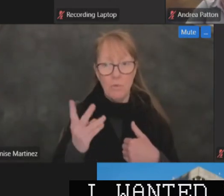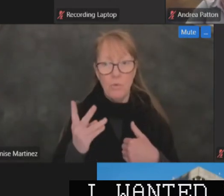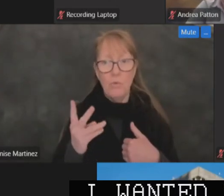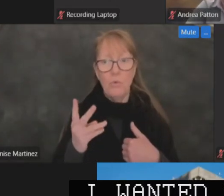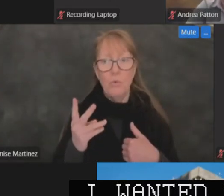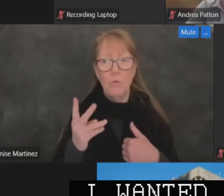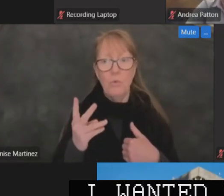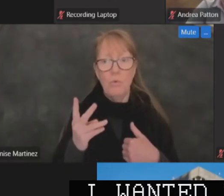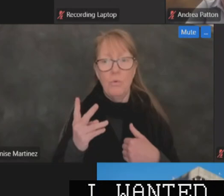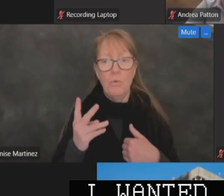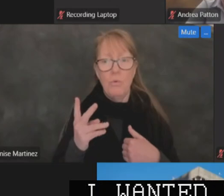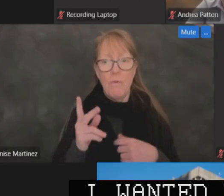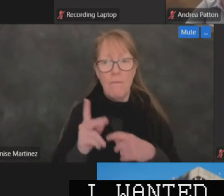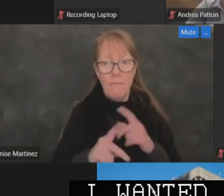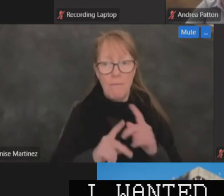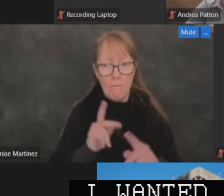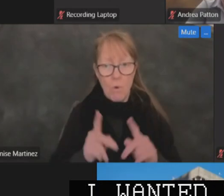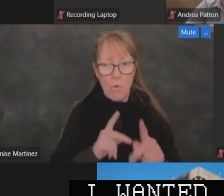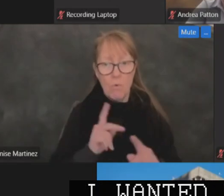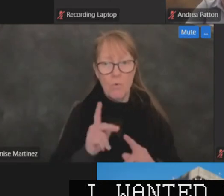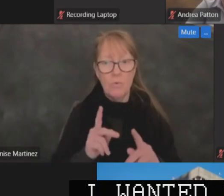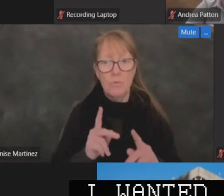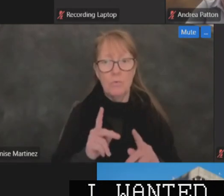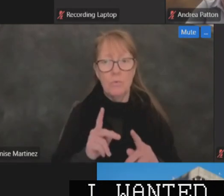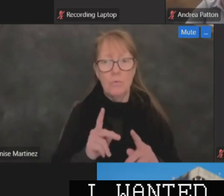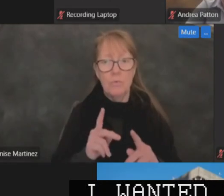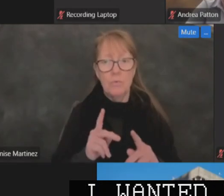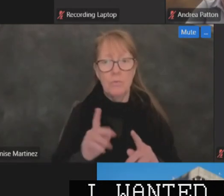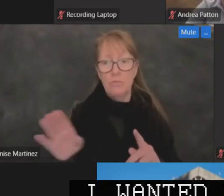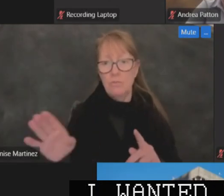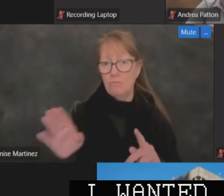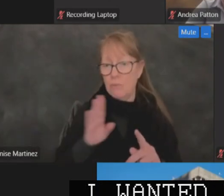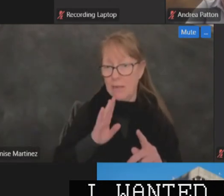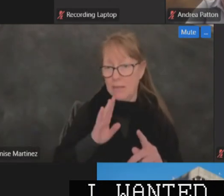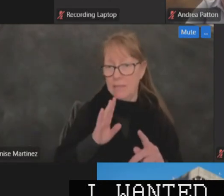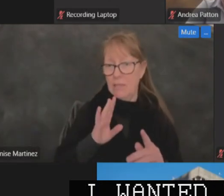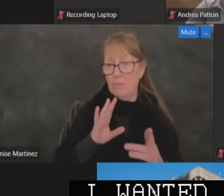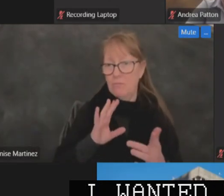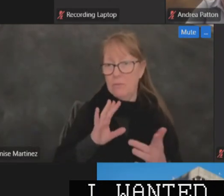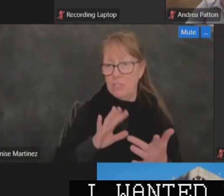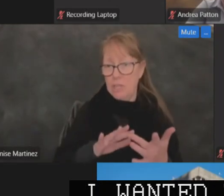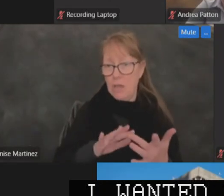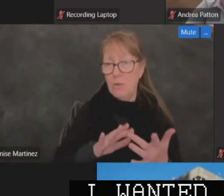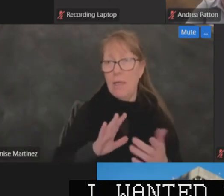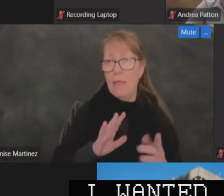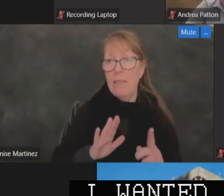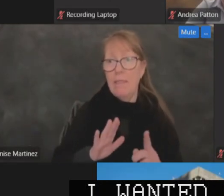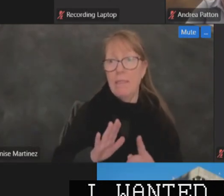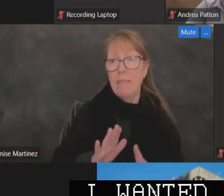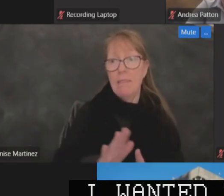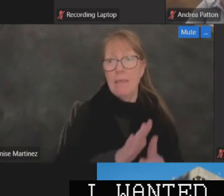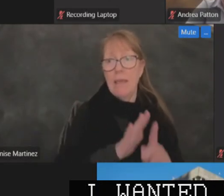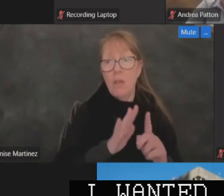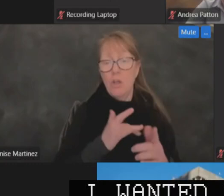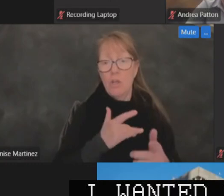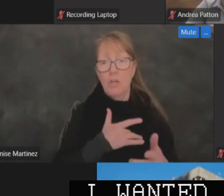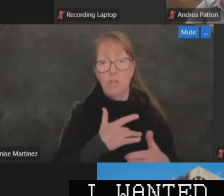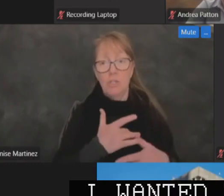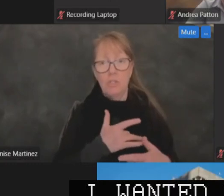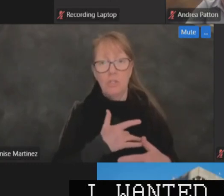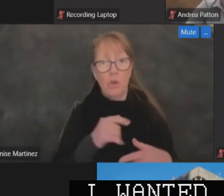have reached out to me directly with the concern that usually these events